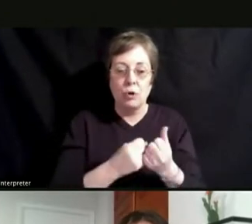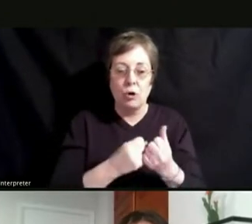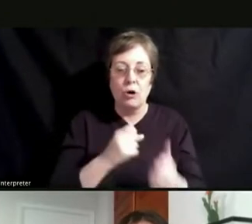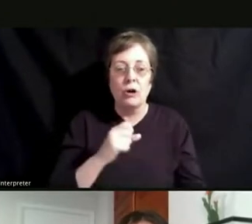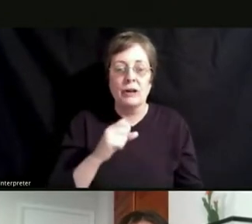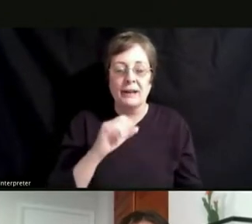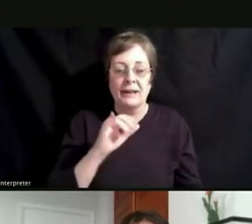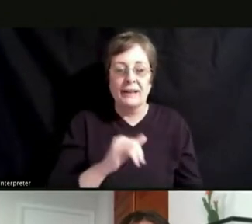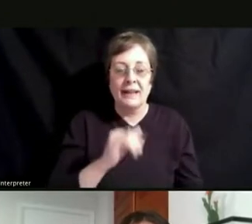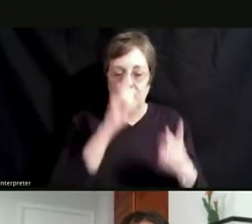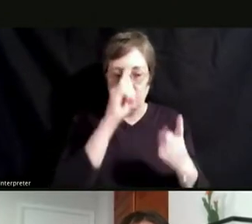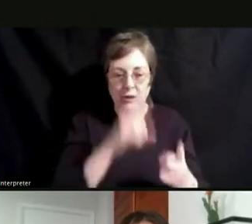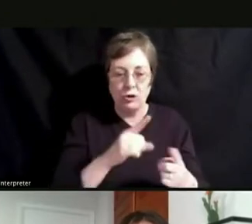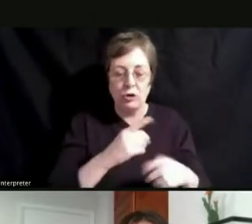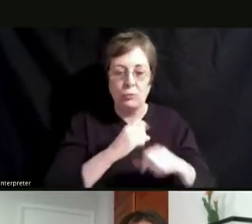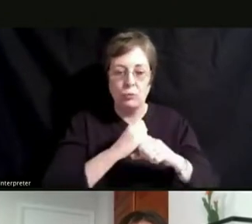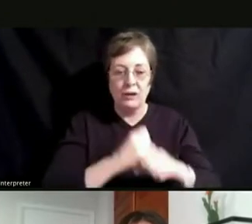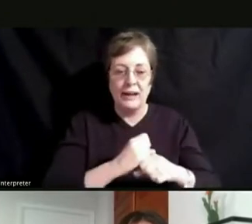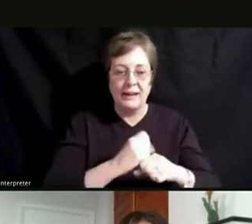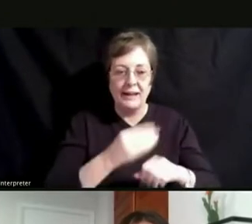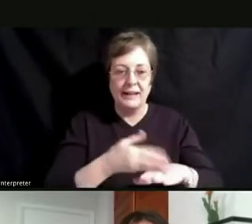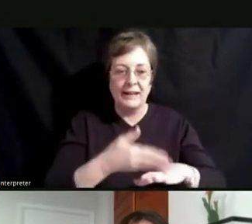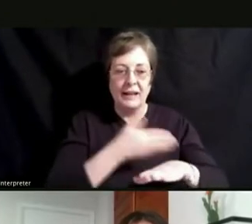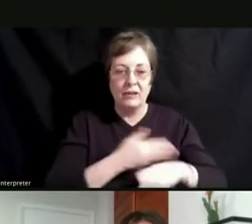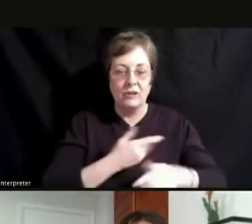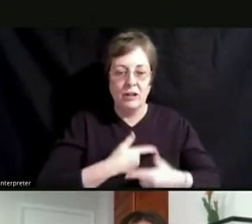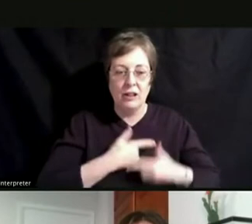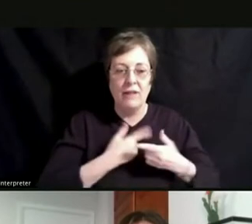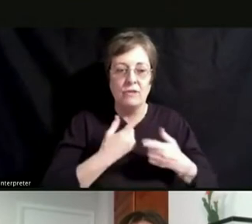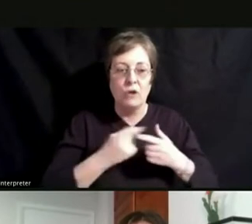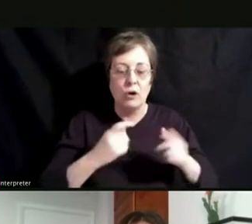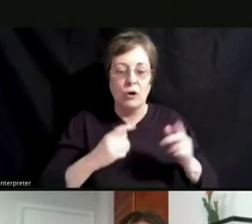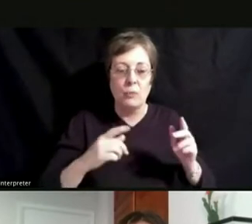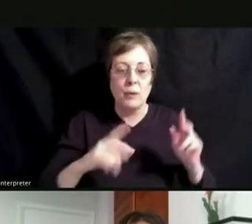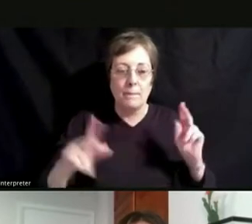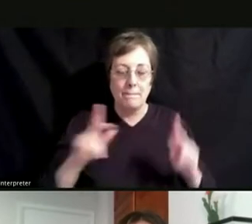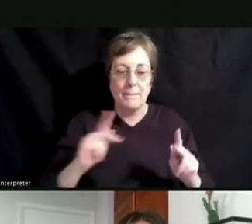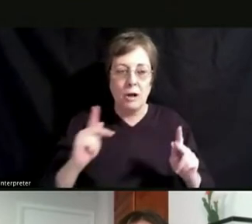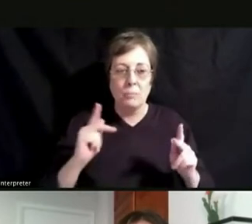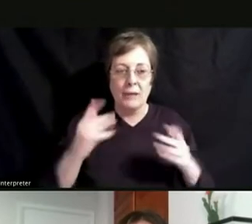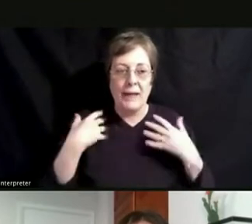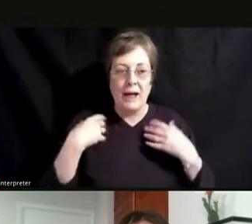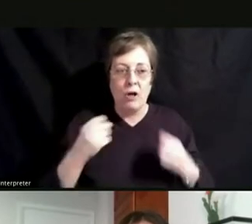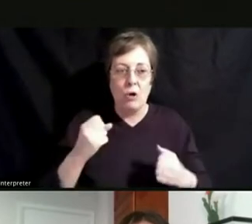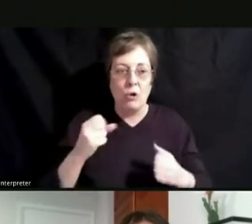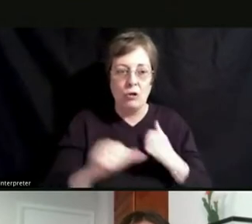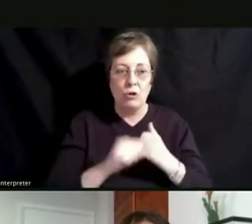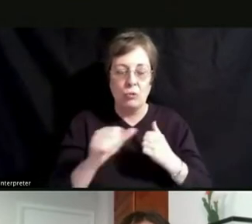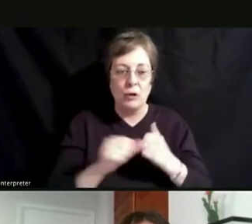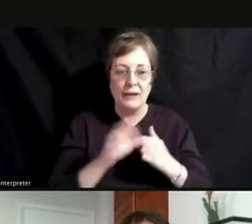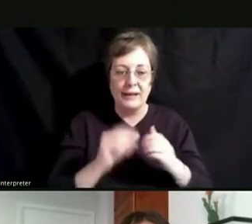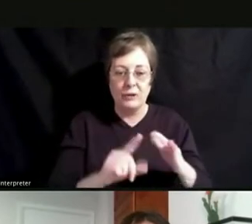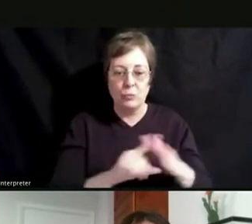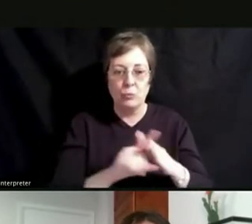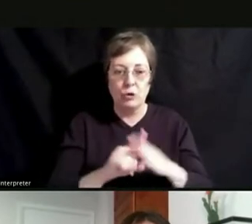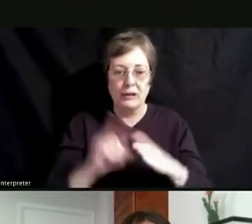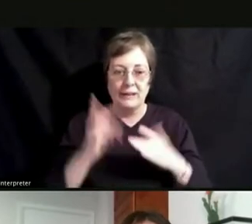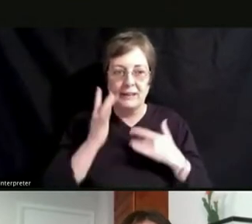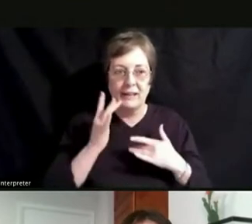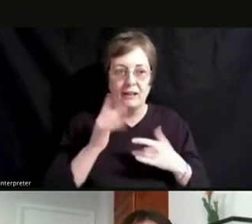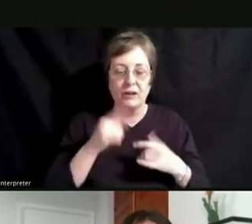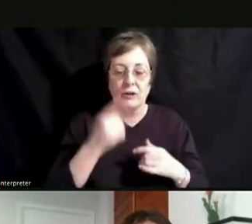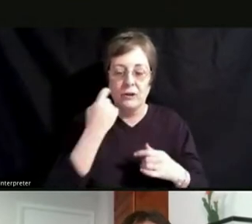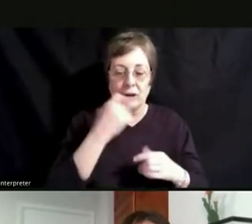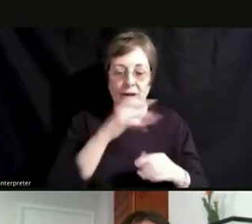and enhancing life from public health threats and emerging infectious diseases. Dr. Watkins was most recently involved in the company's